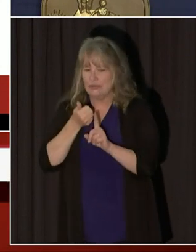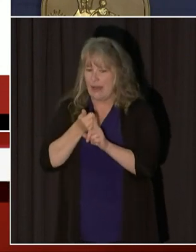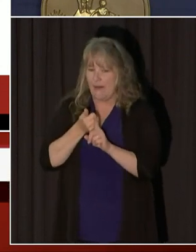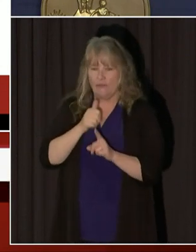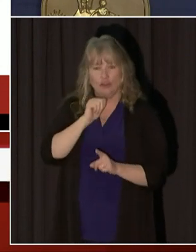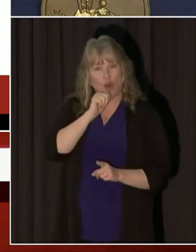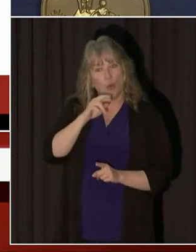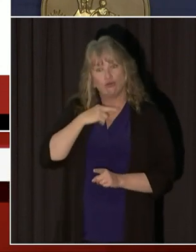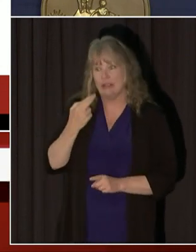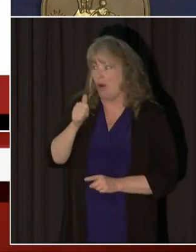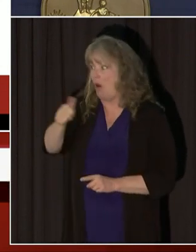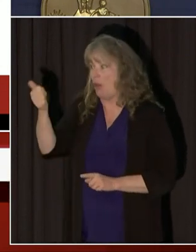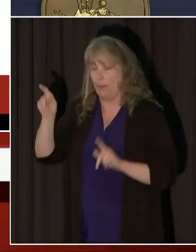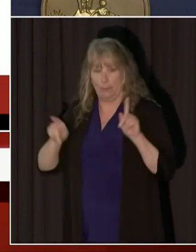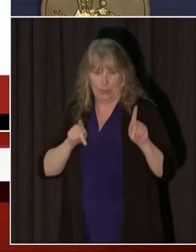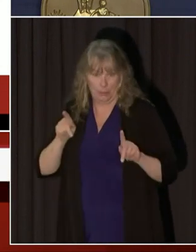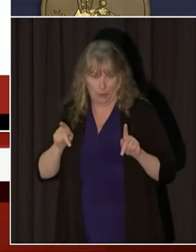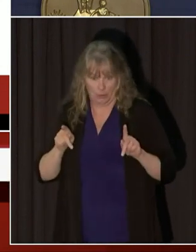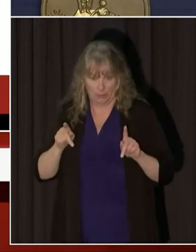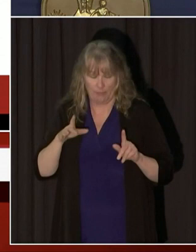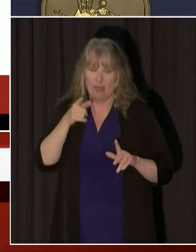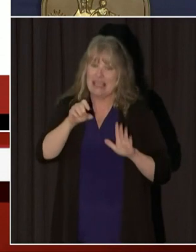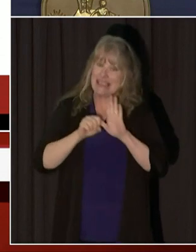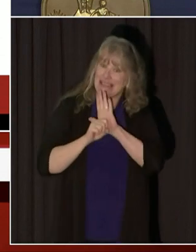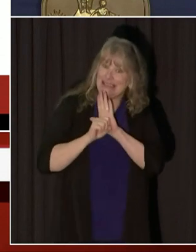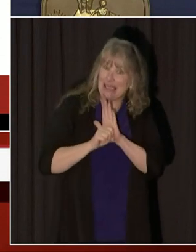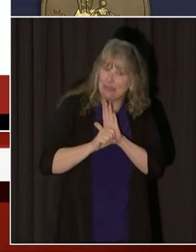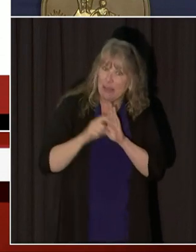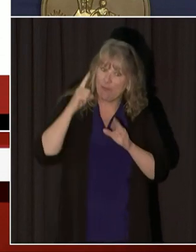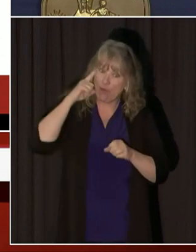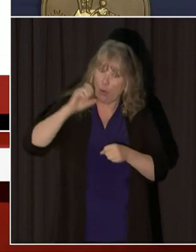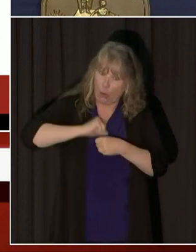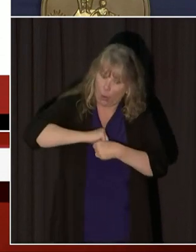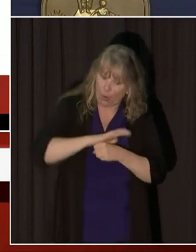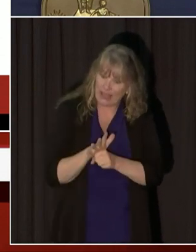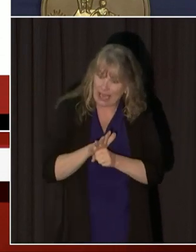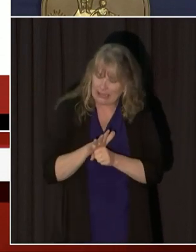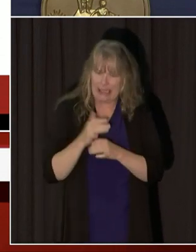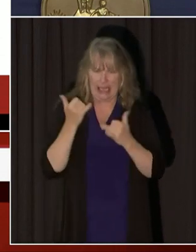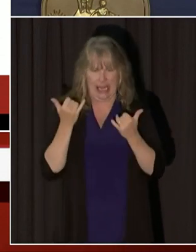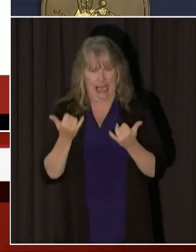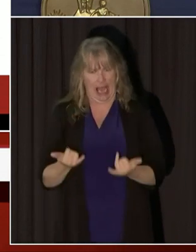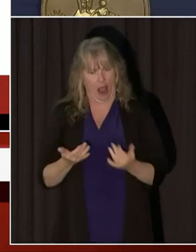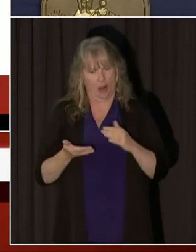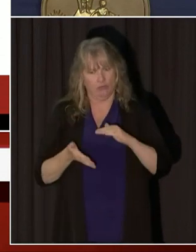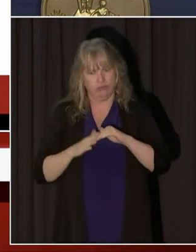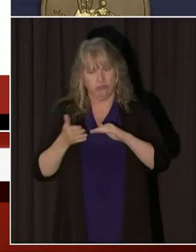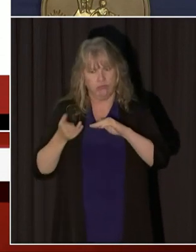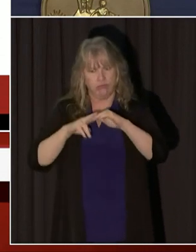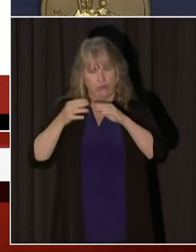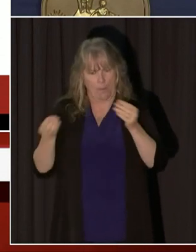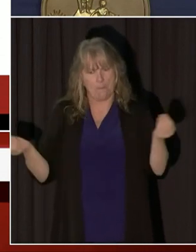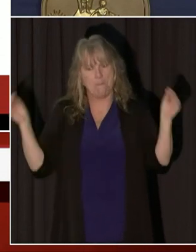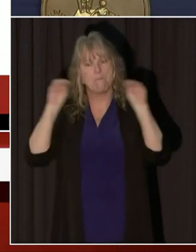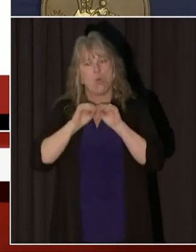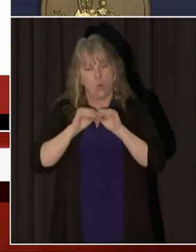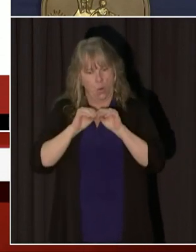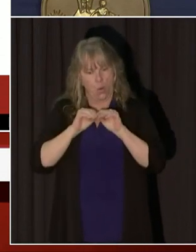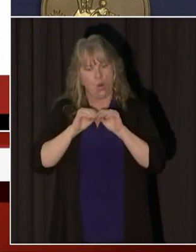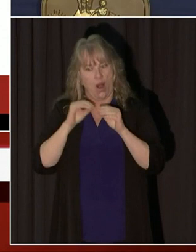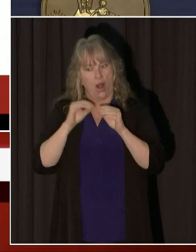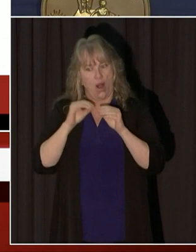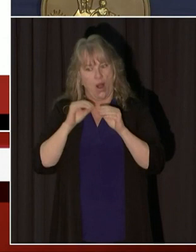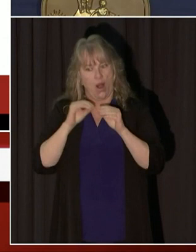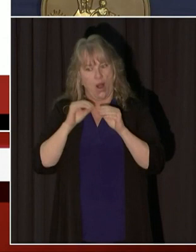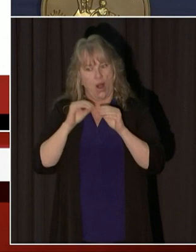with. The symptoms of COVID-19 have grown. The list of things to look out for have grown in the